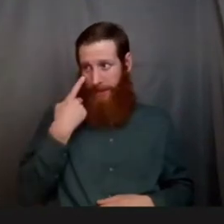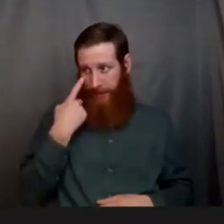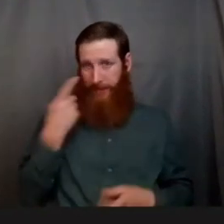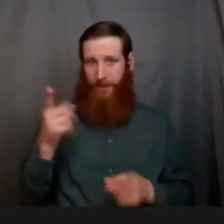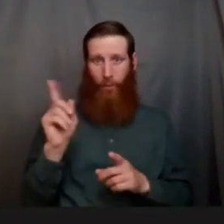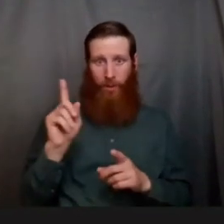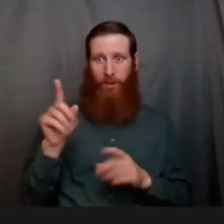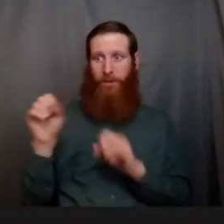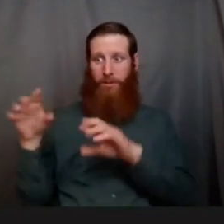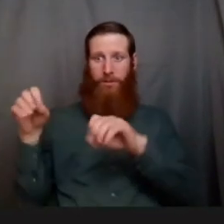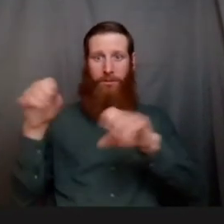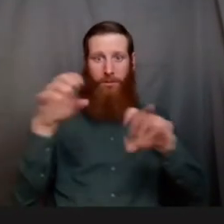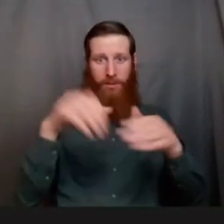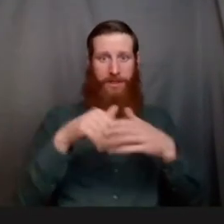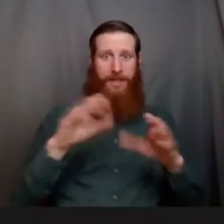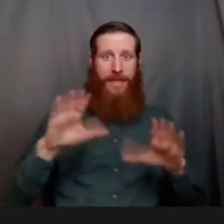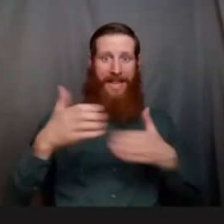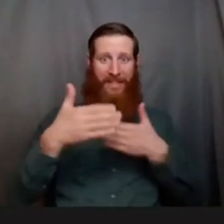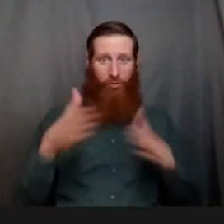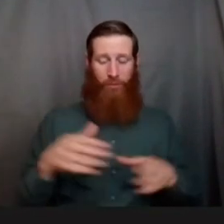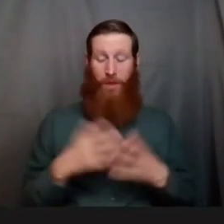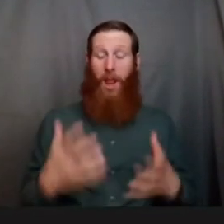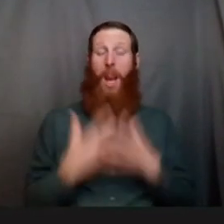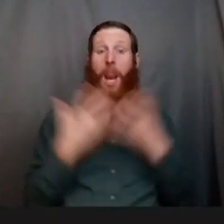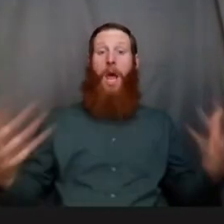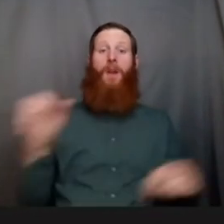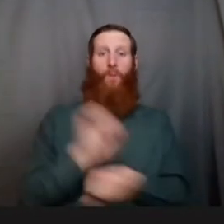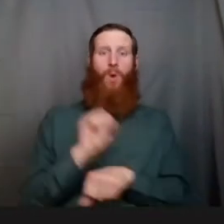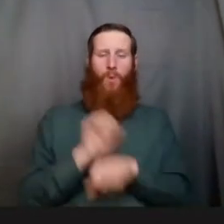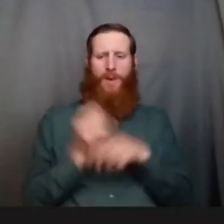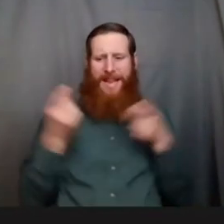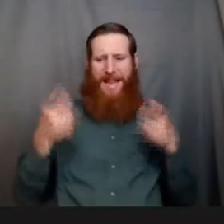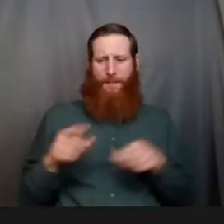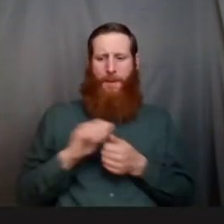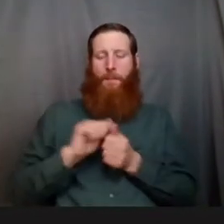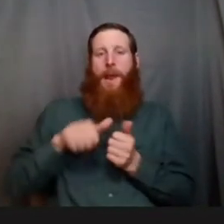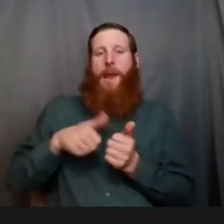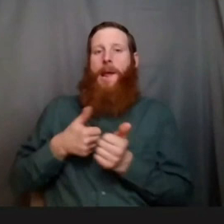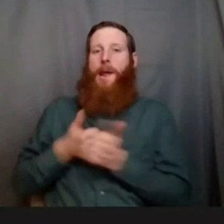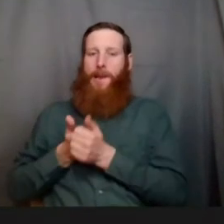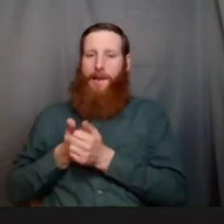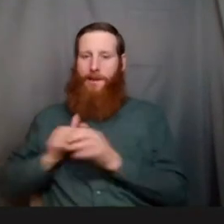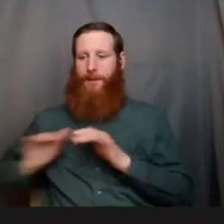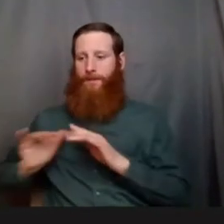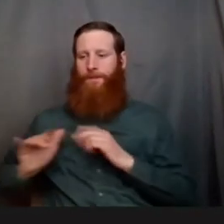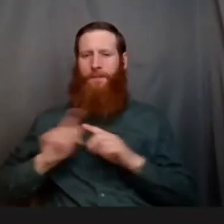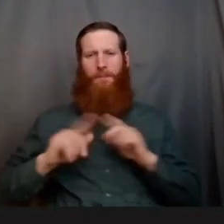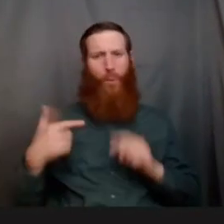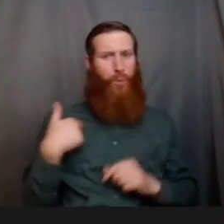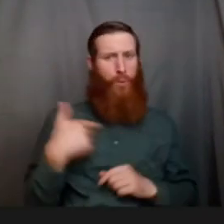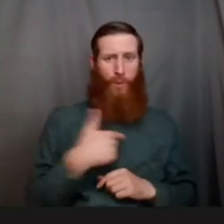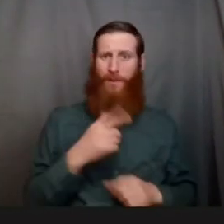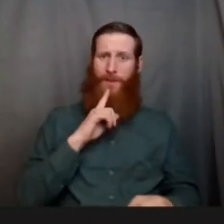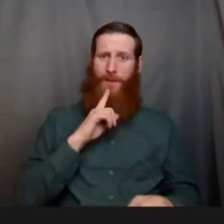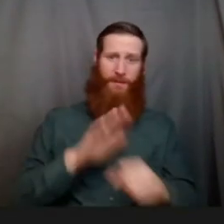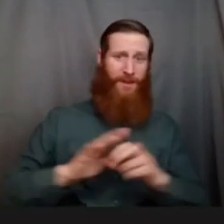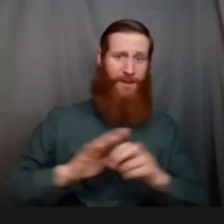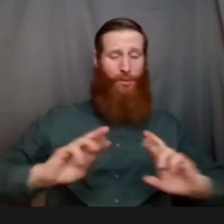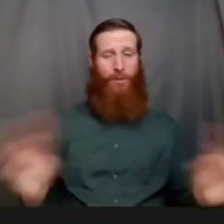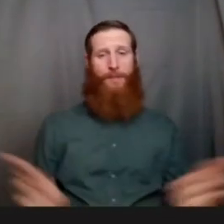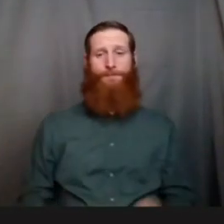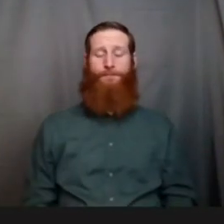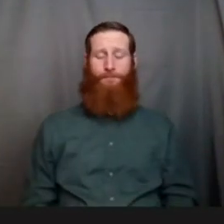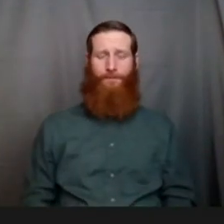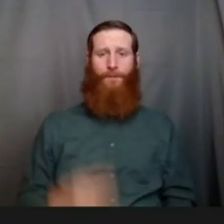be. So a lot of work happening behind the scenes, but we are, you know, committed to be ready for